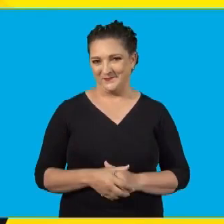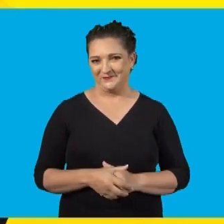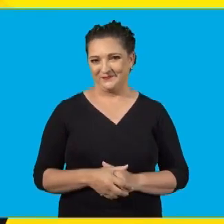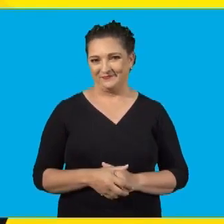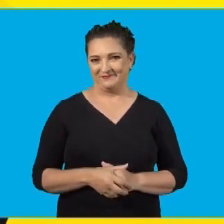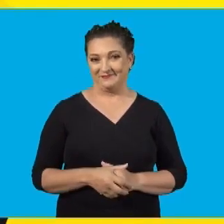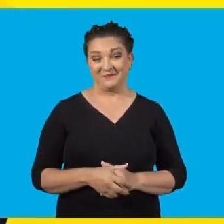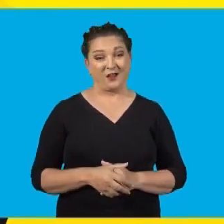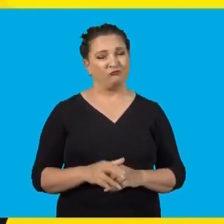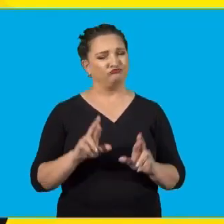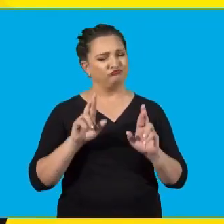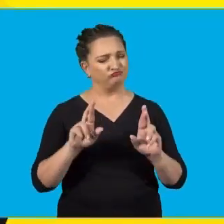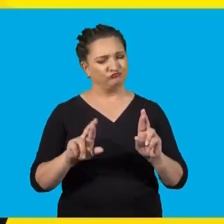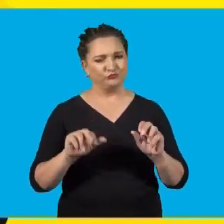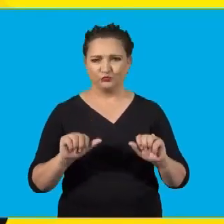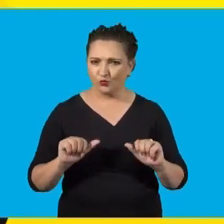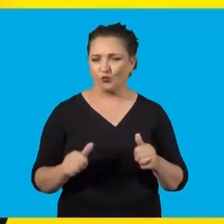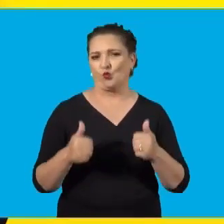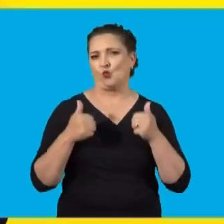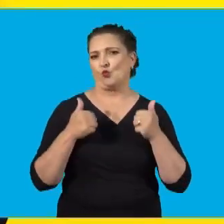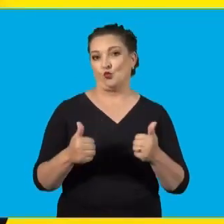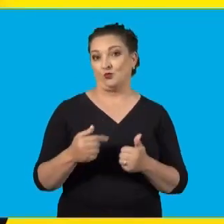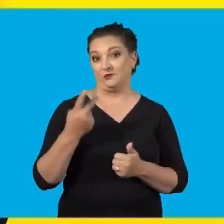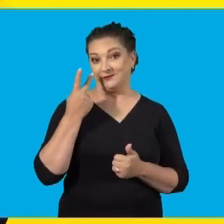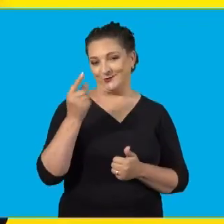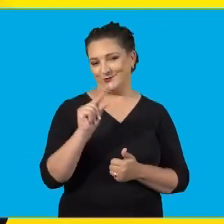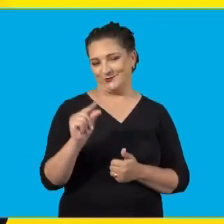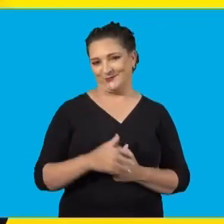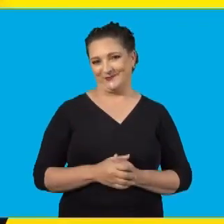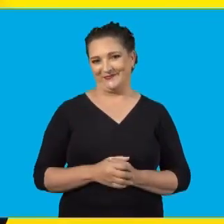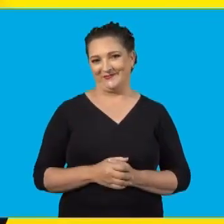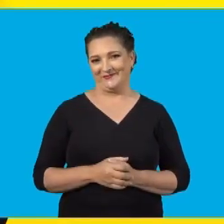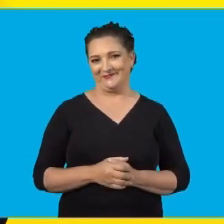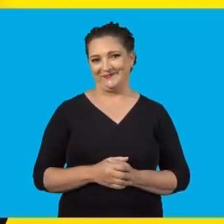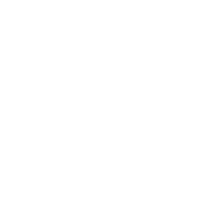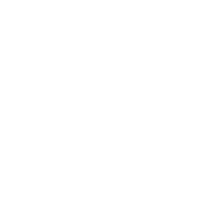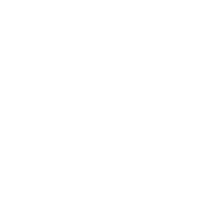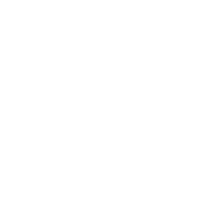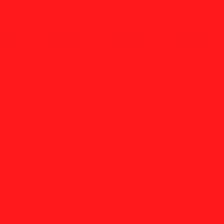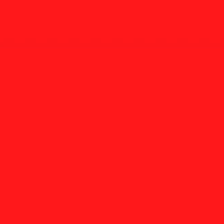exams, all right? So I want to wish you well, and I hope that we will see each other soon.